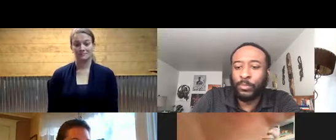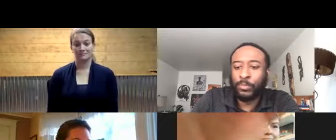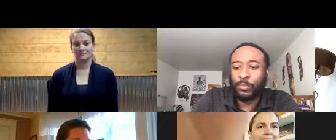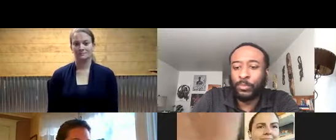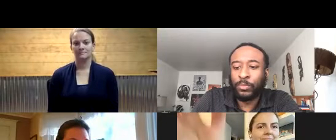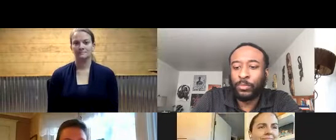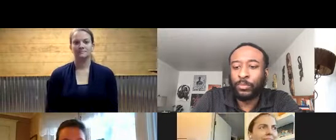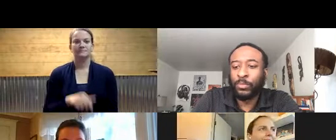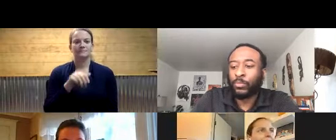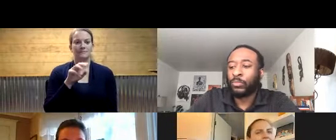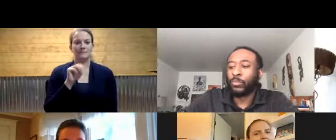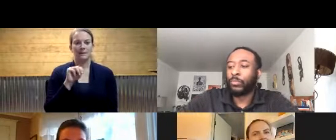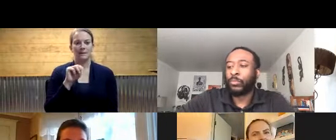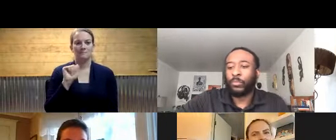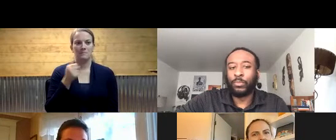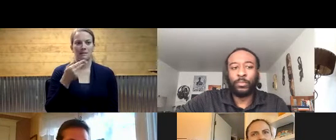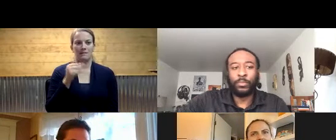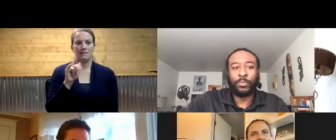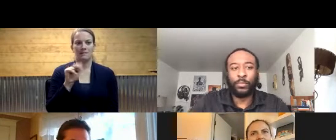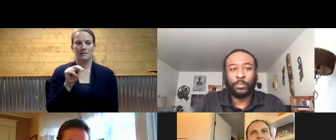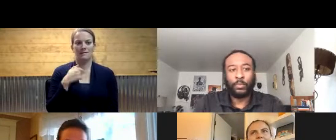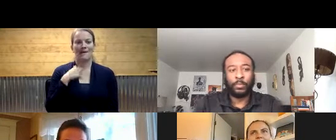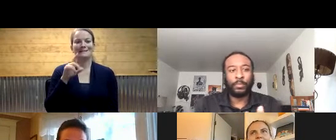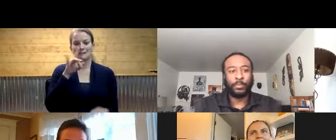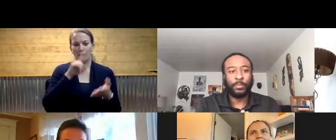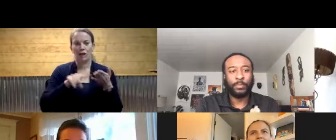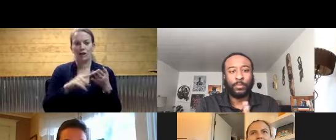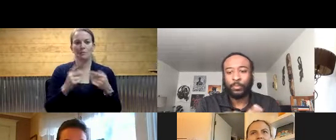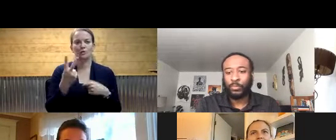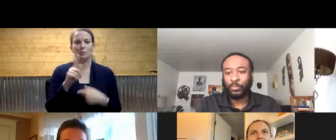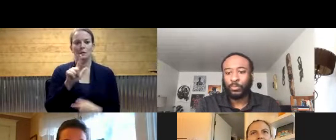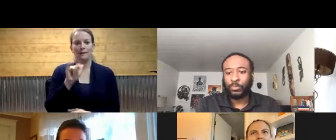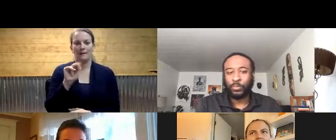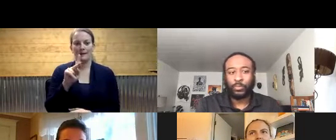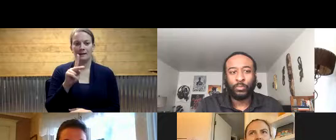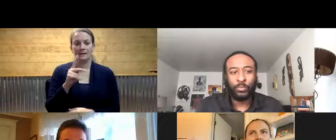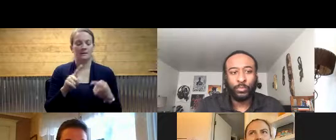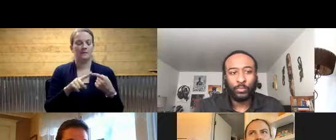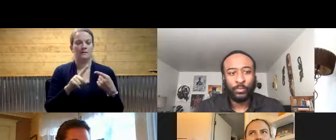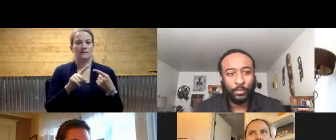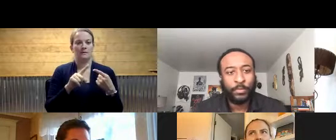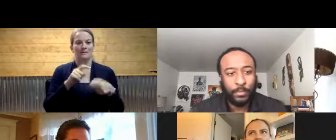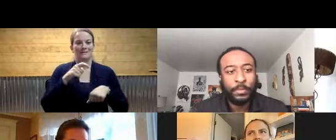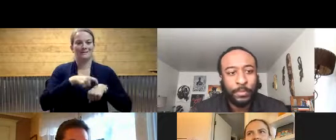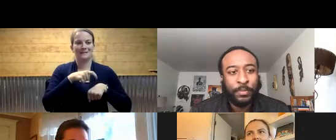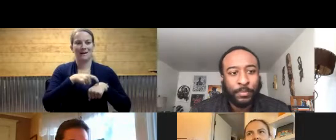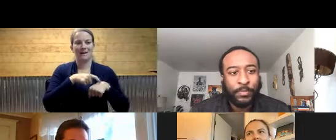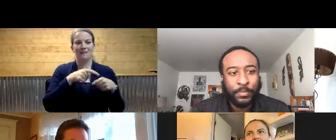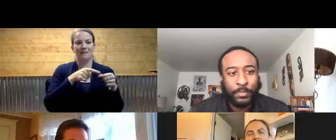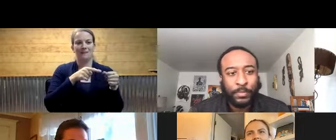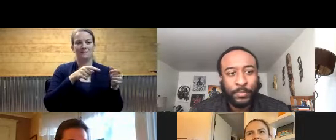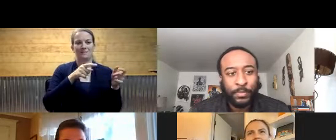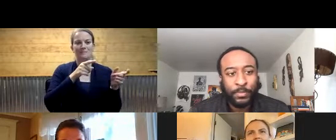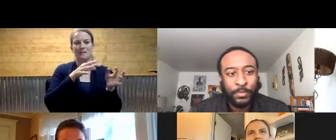I've picked up two links. One is a time lapse of Dubai. I think you'd see